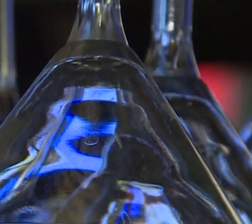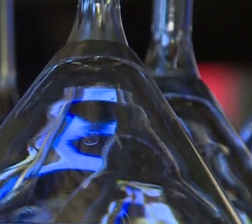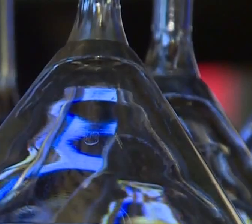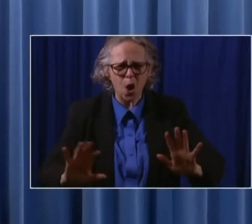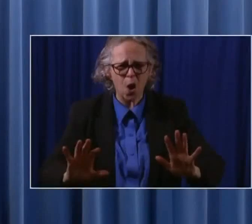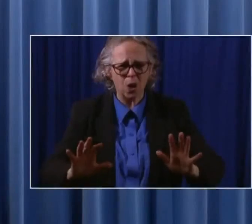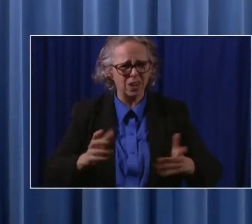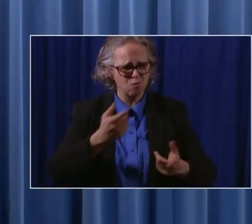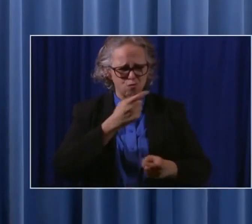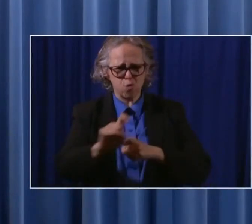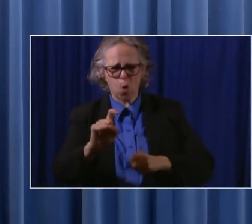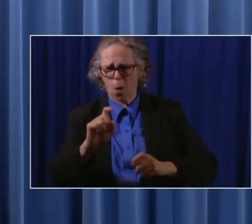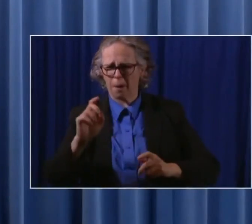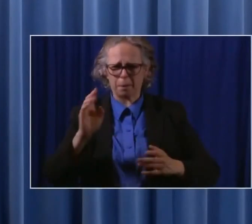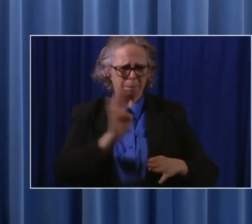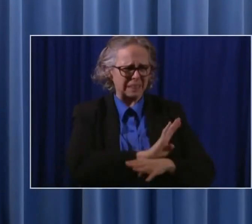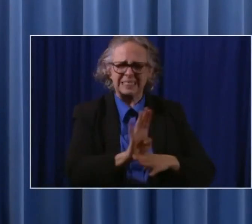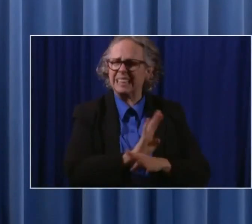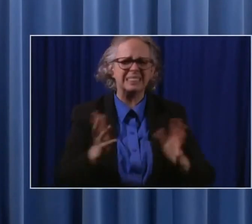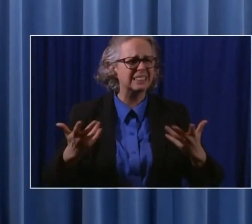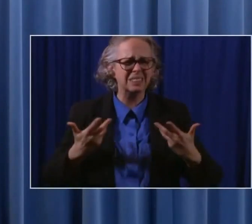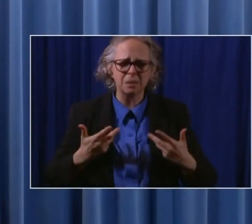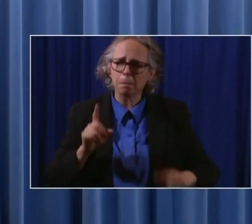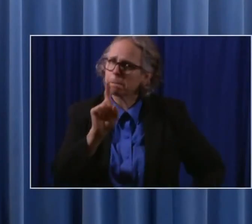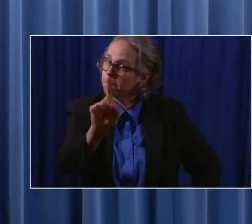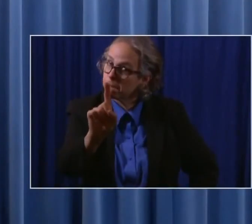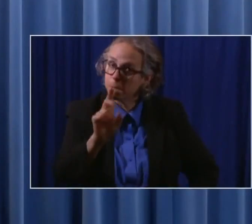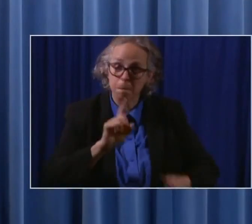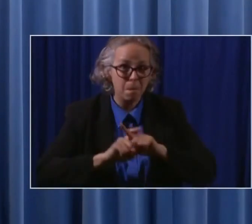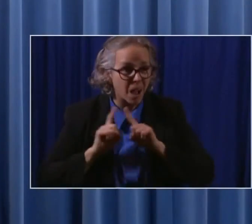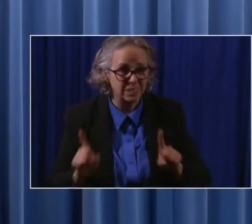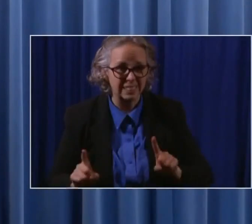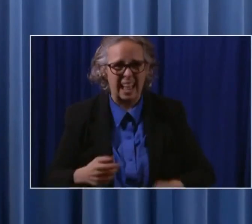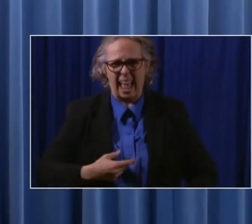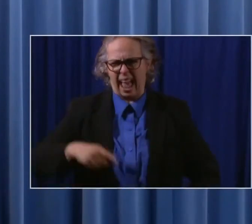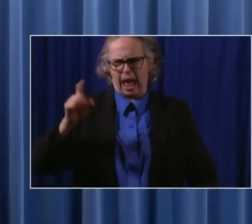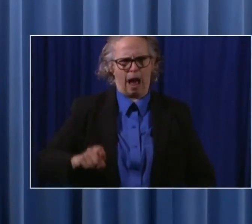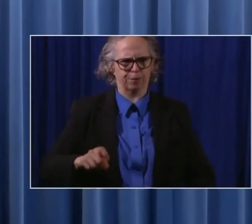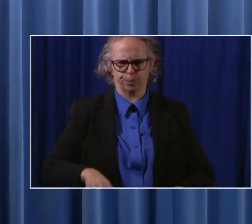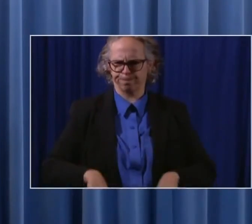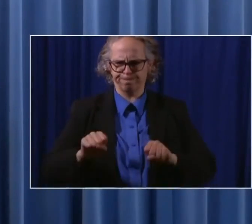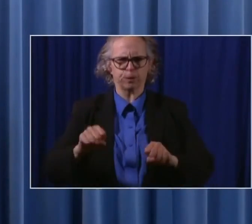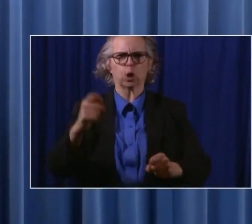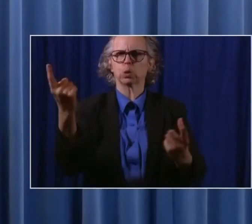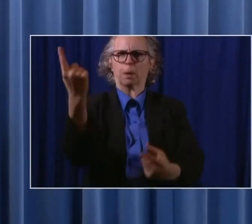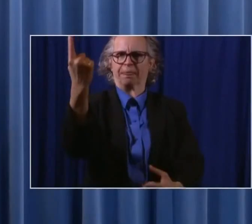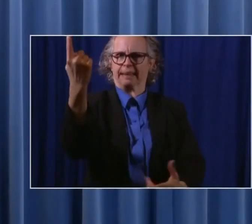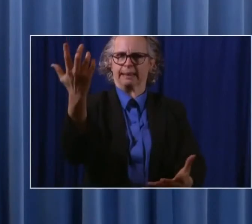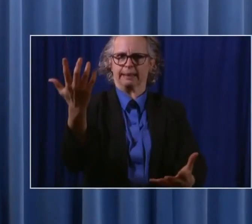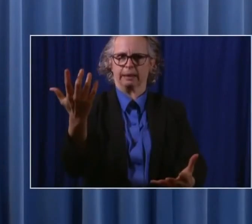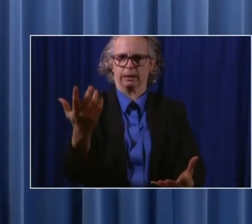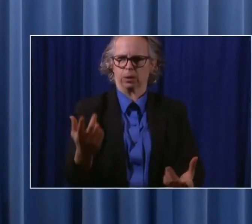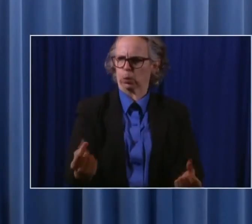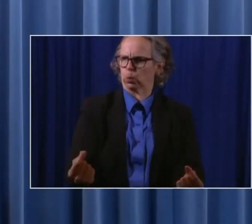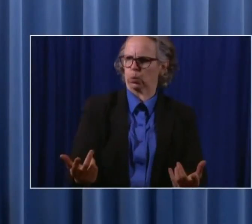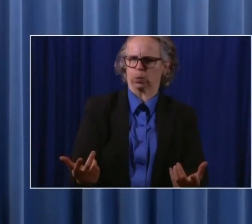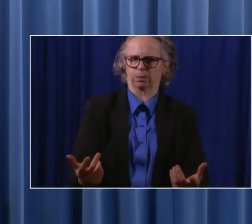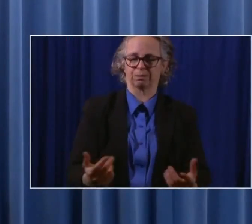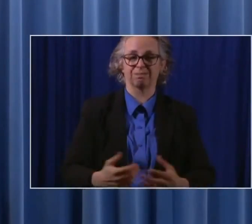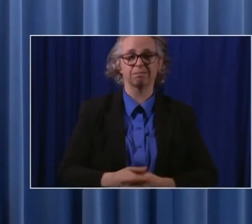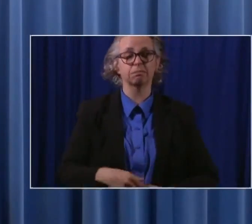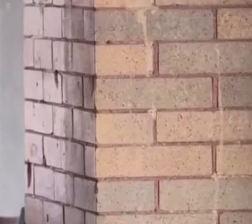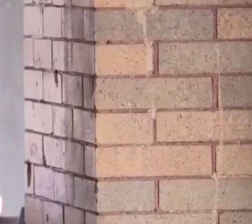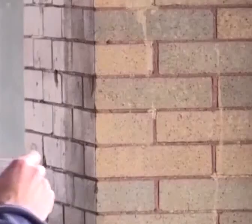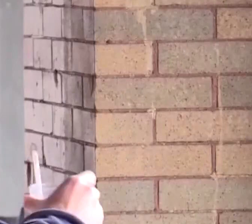high rate. You have to take some action and see what kind of results we get from